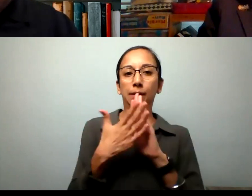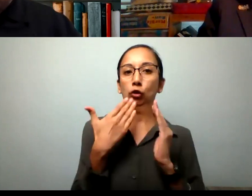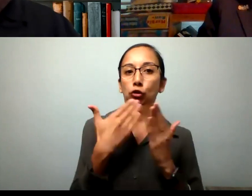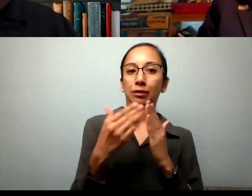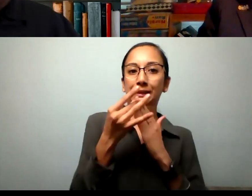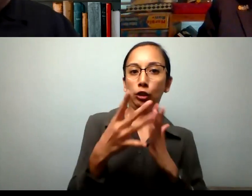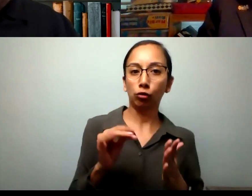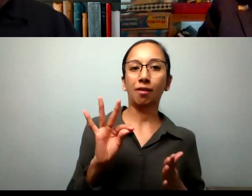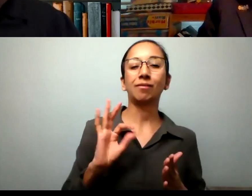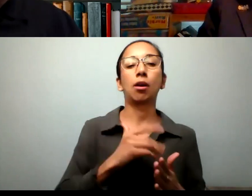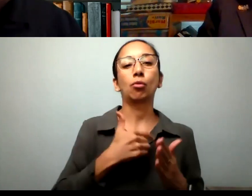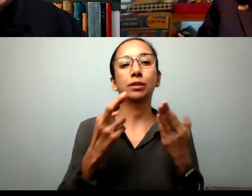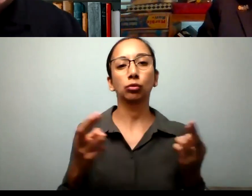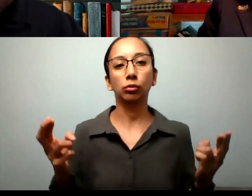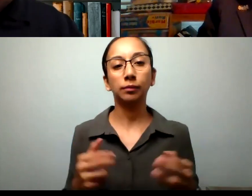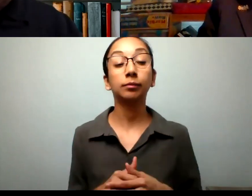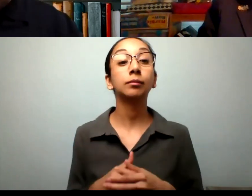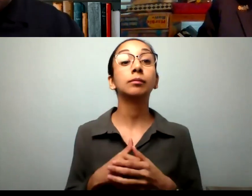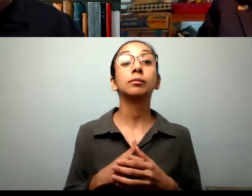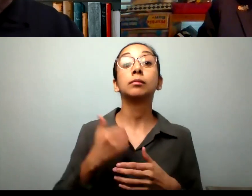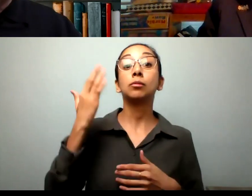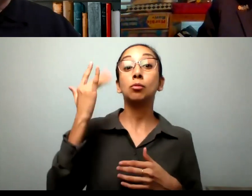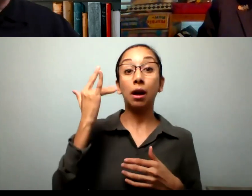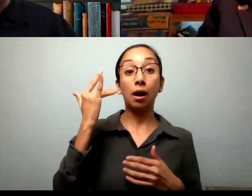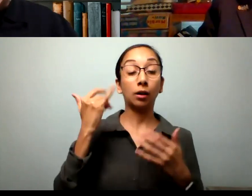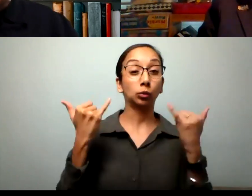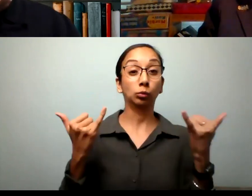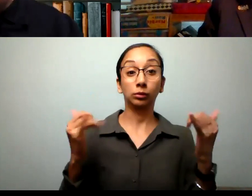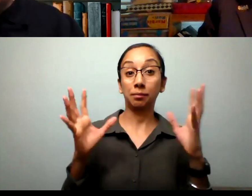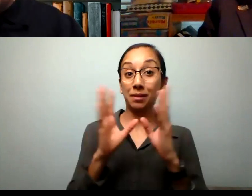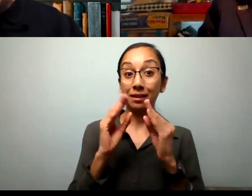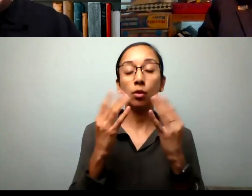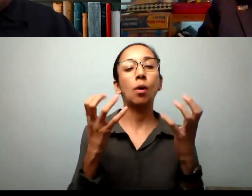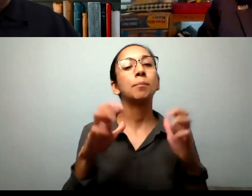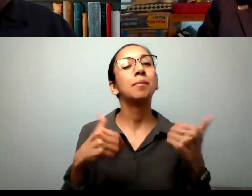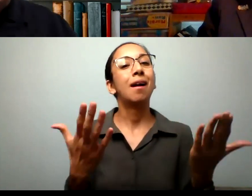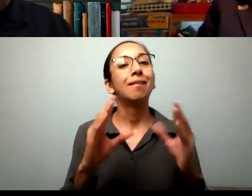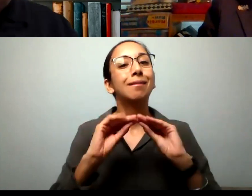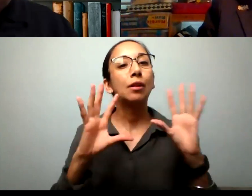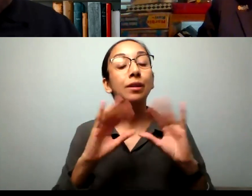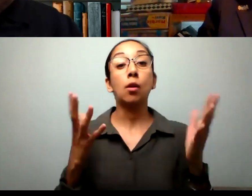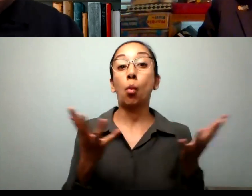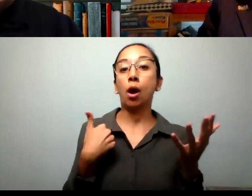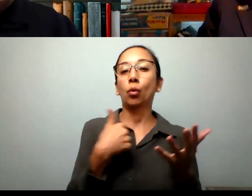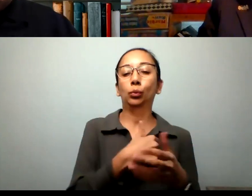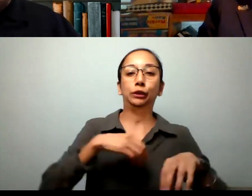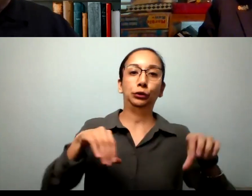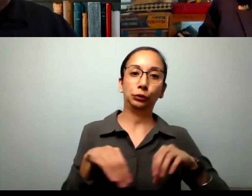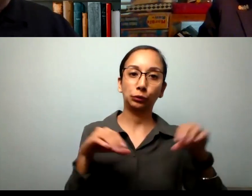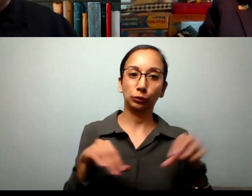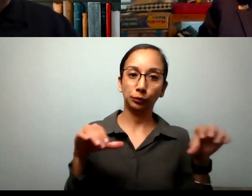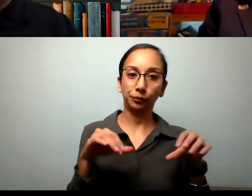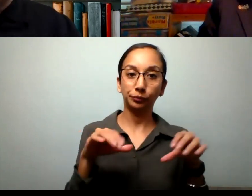resources. So the purpose of today's webinar is to provide clarity on the work that is currently being done by